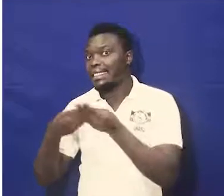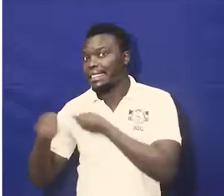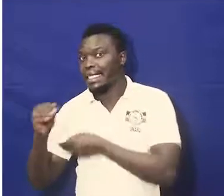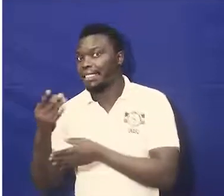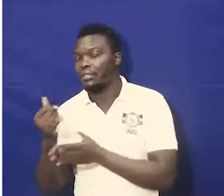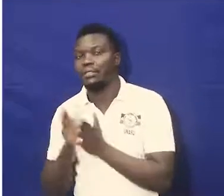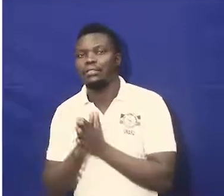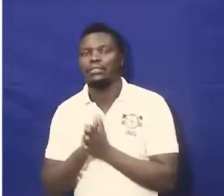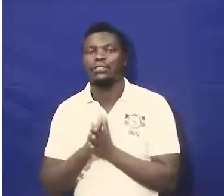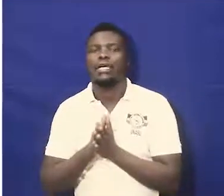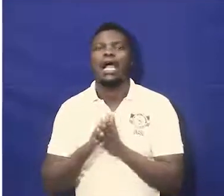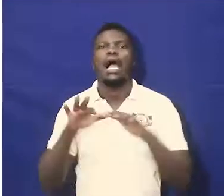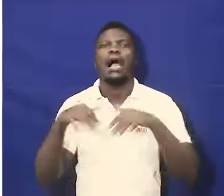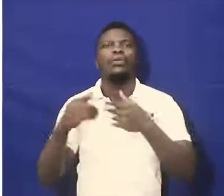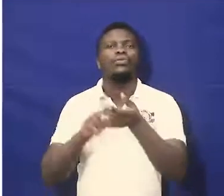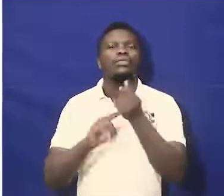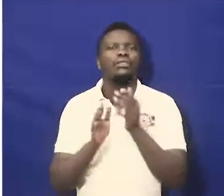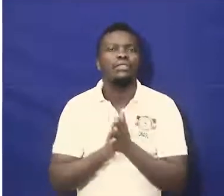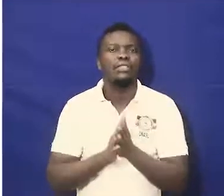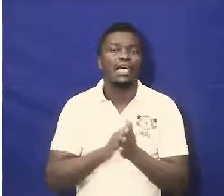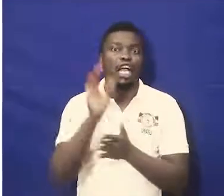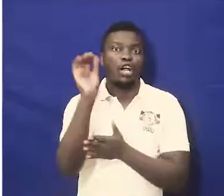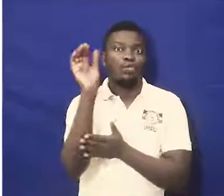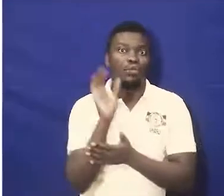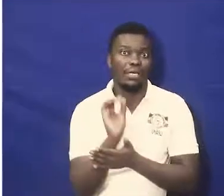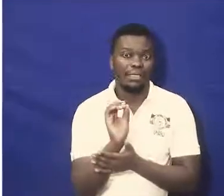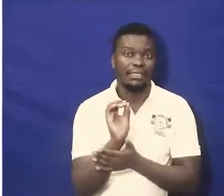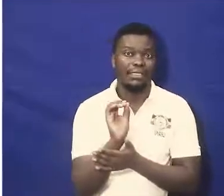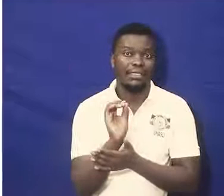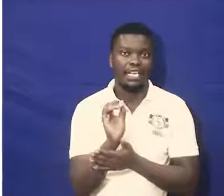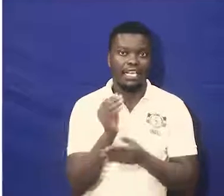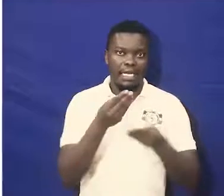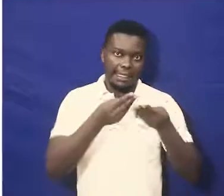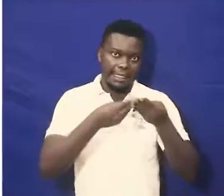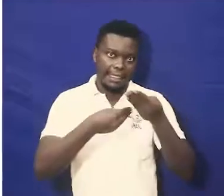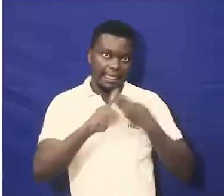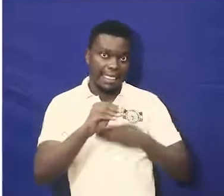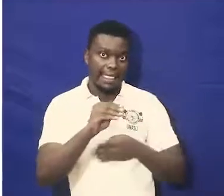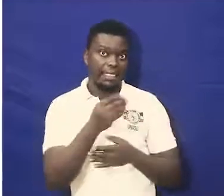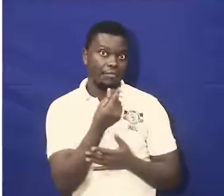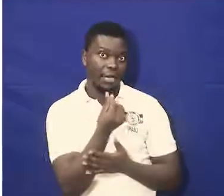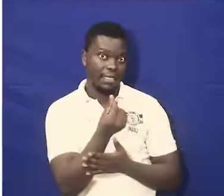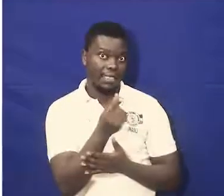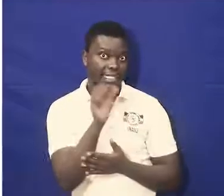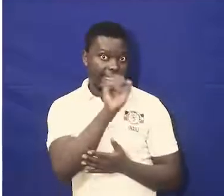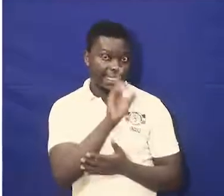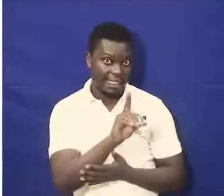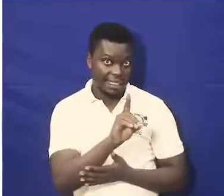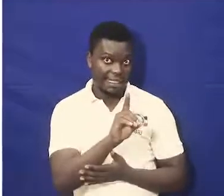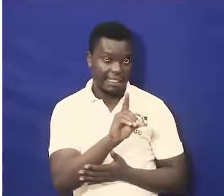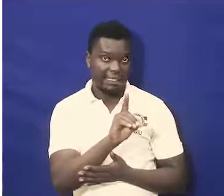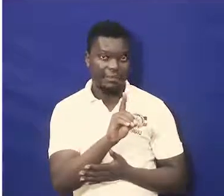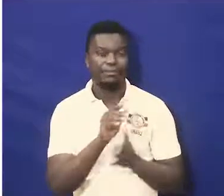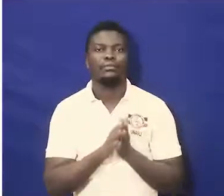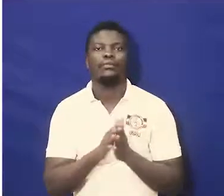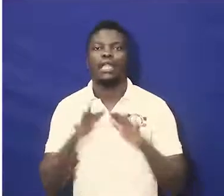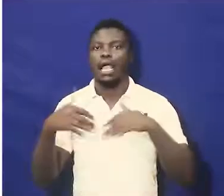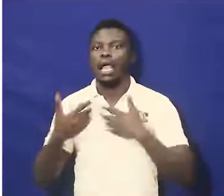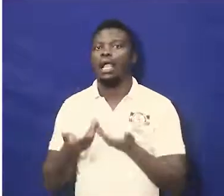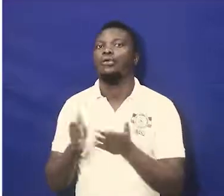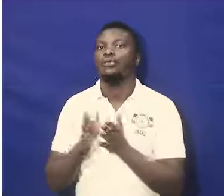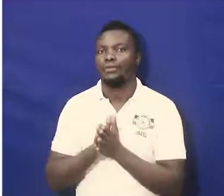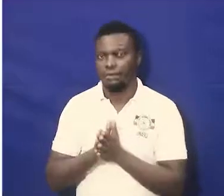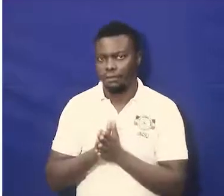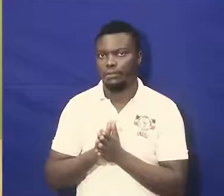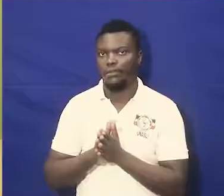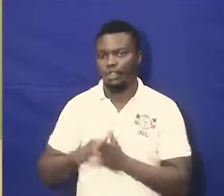is calculated as a percentage of the selling price. Now, this takes us to